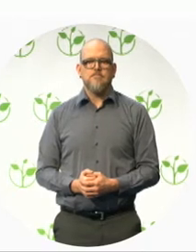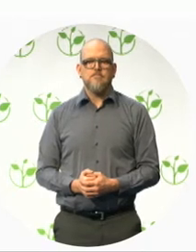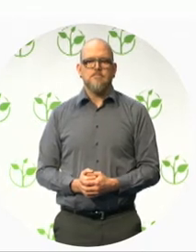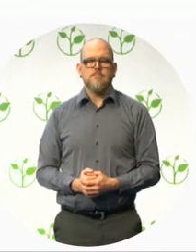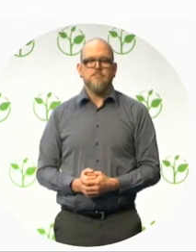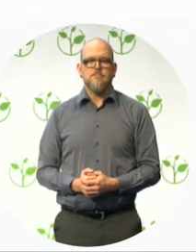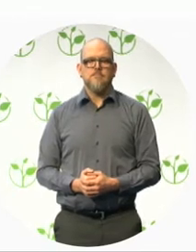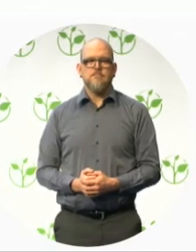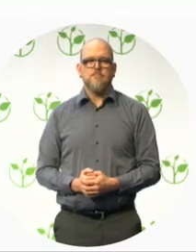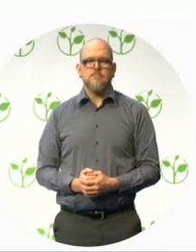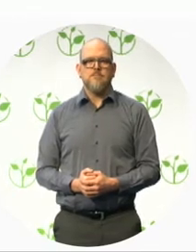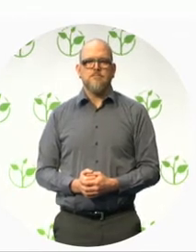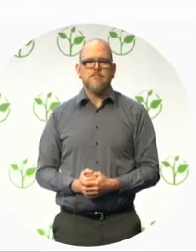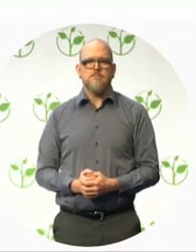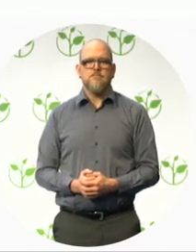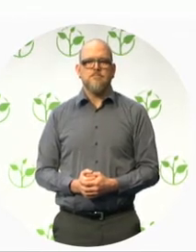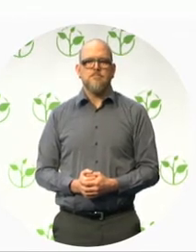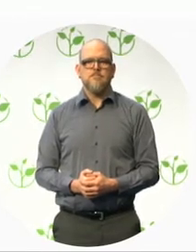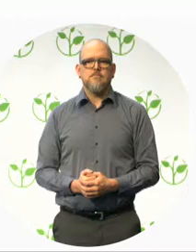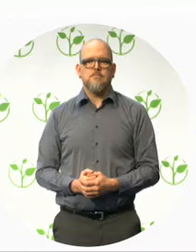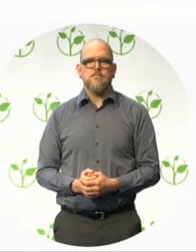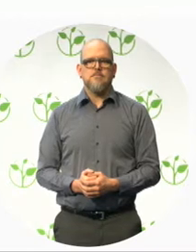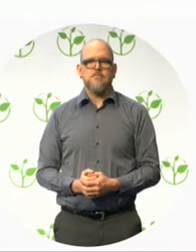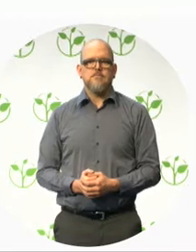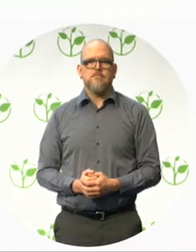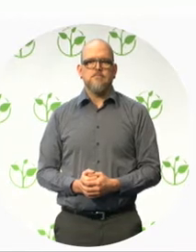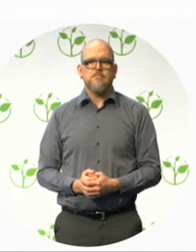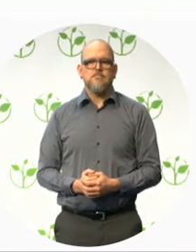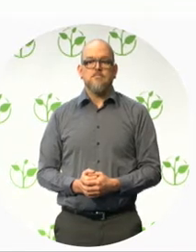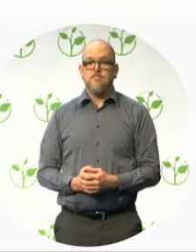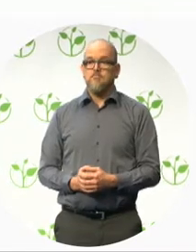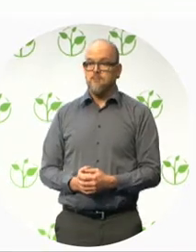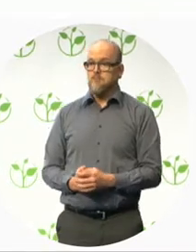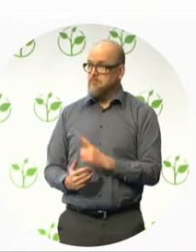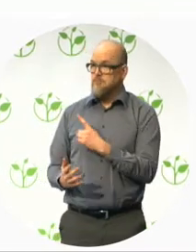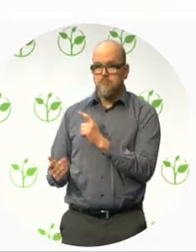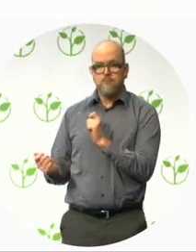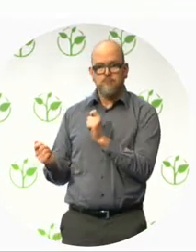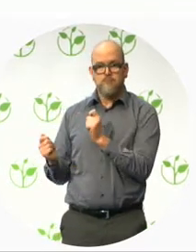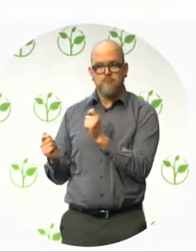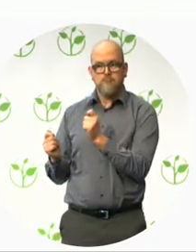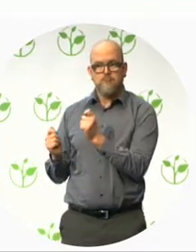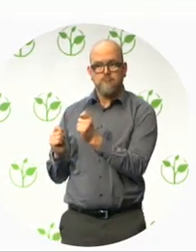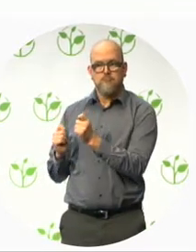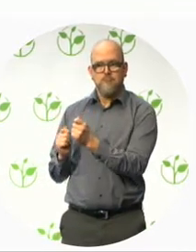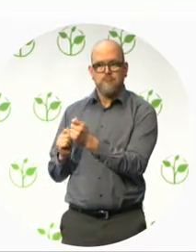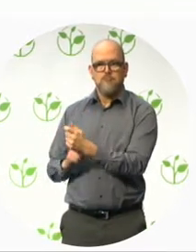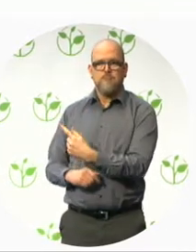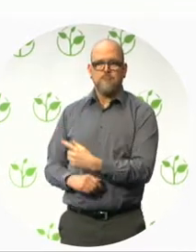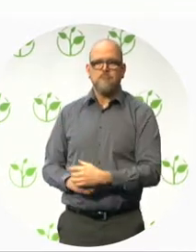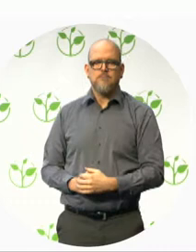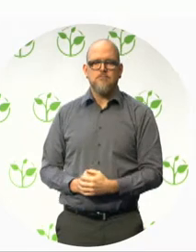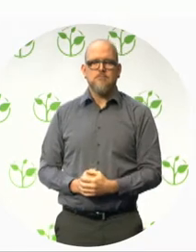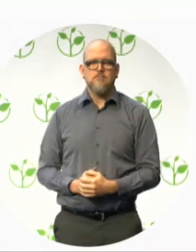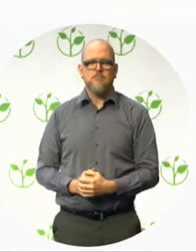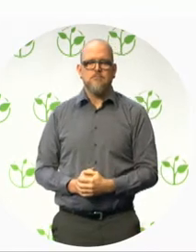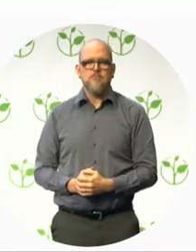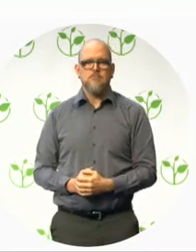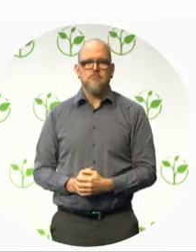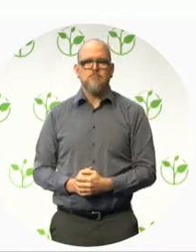we